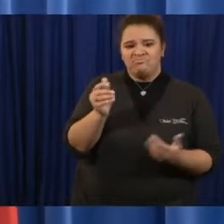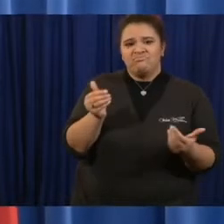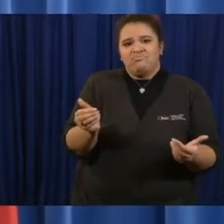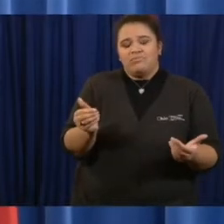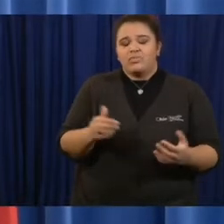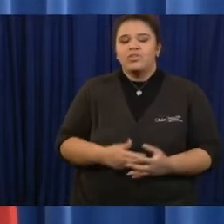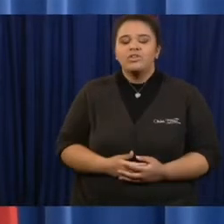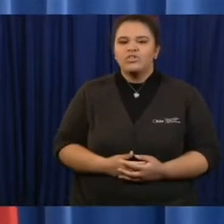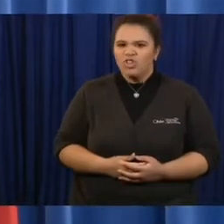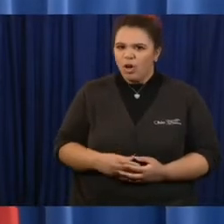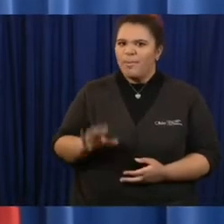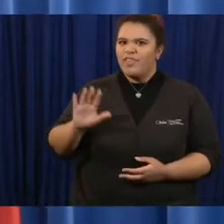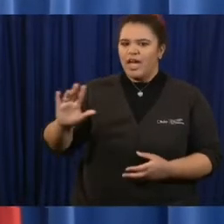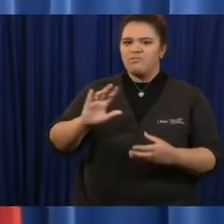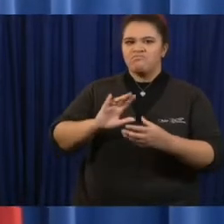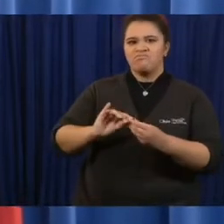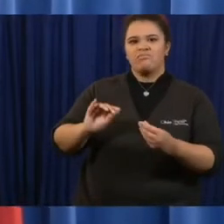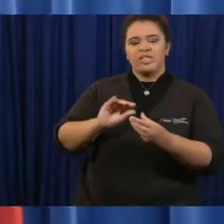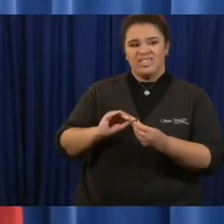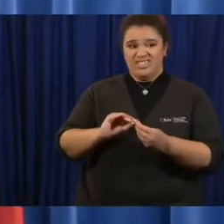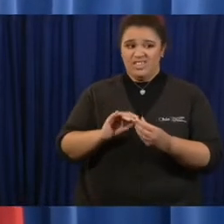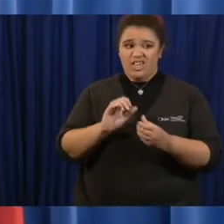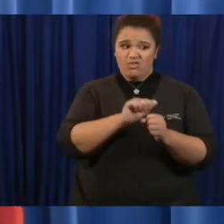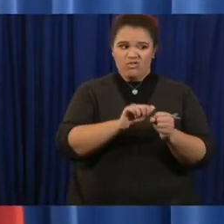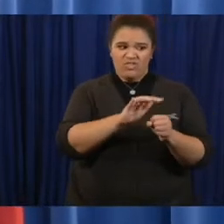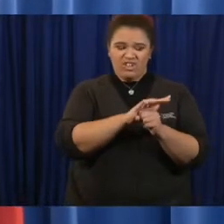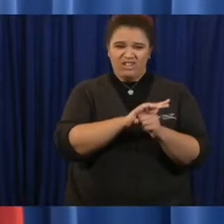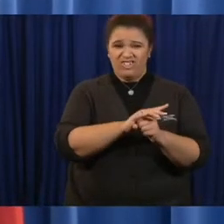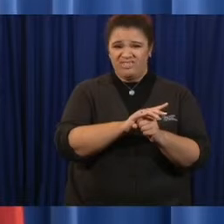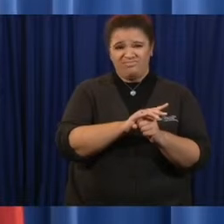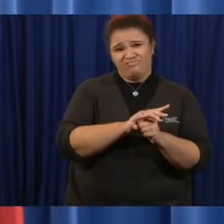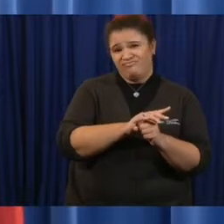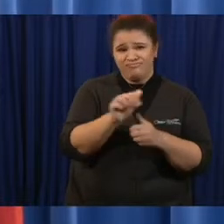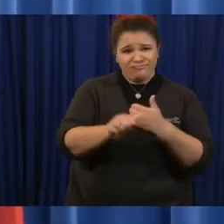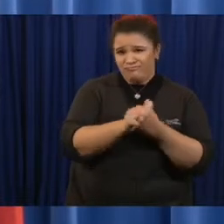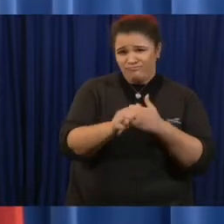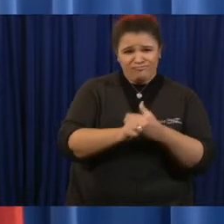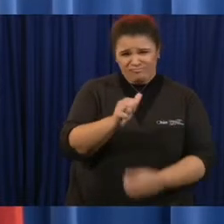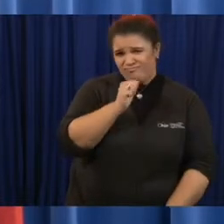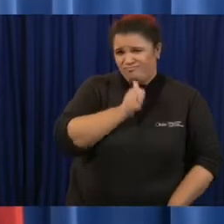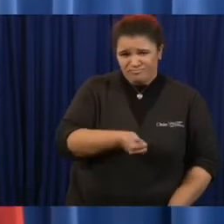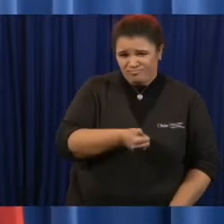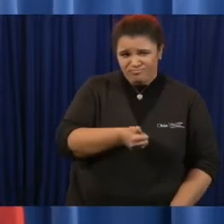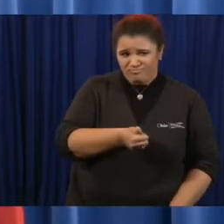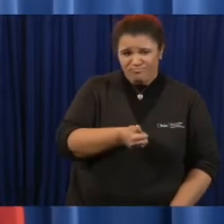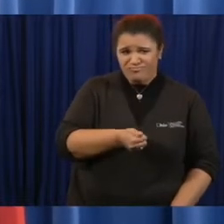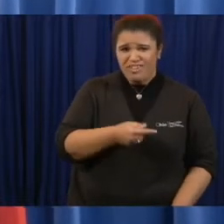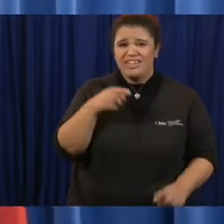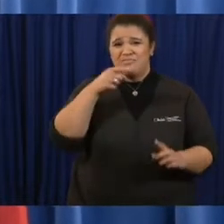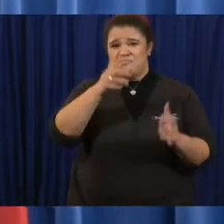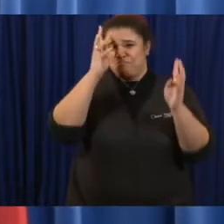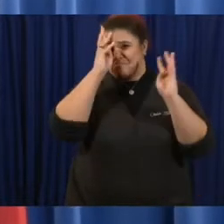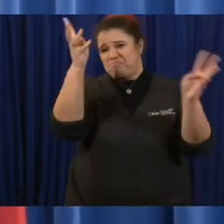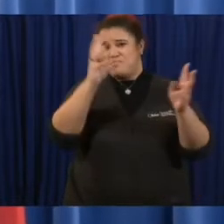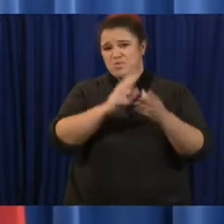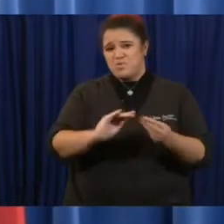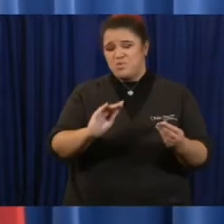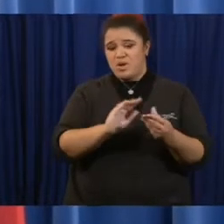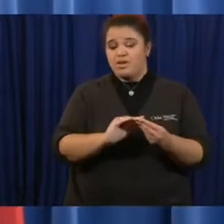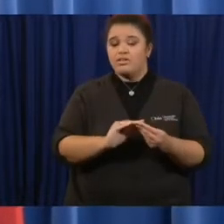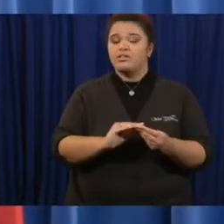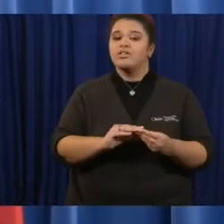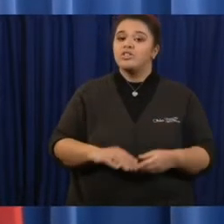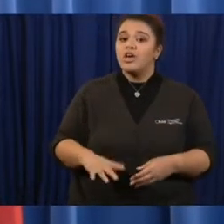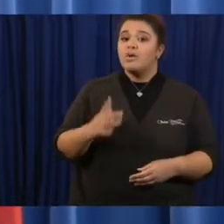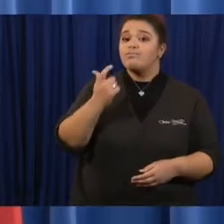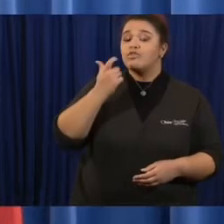of the coronavirus isn't real? And also, what do you have to say to some of the folks who were circling the State House